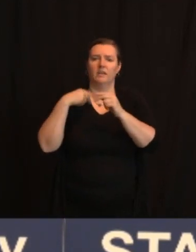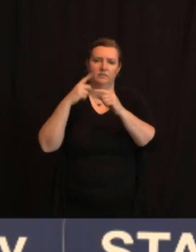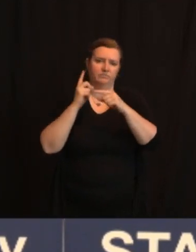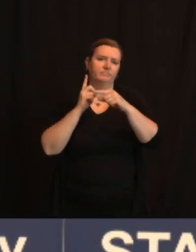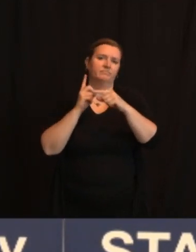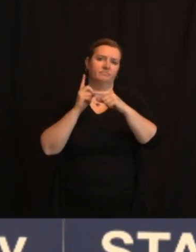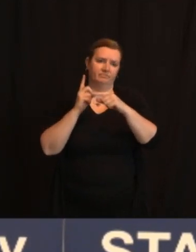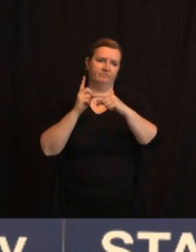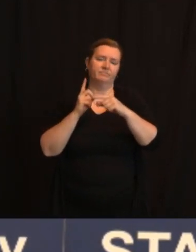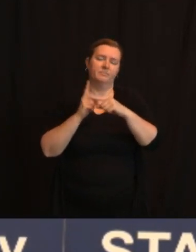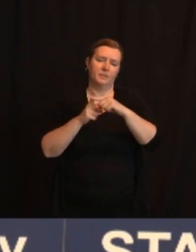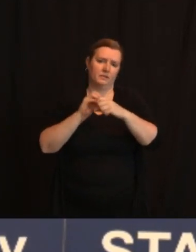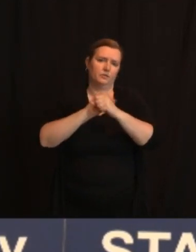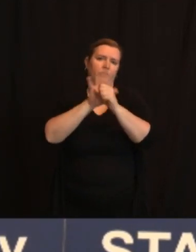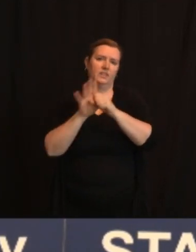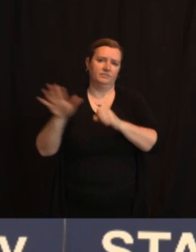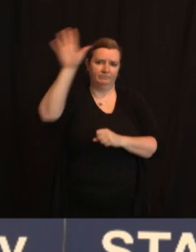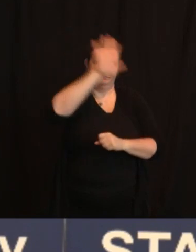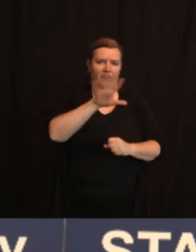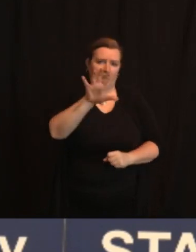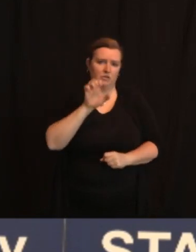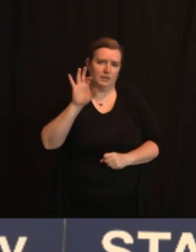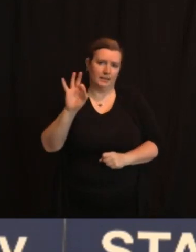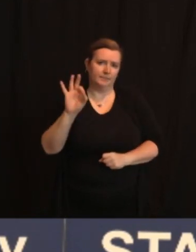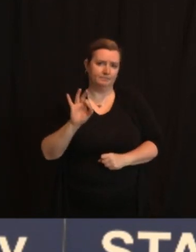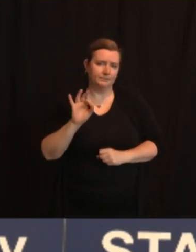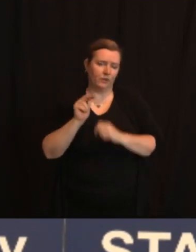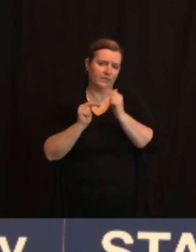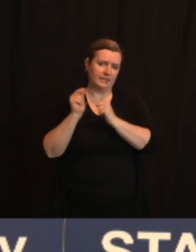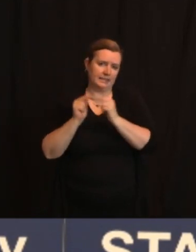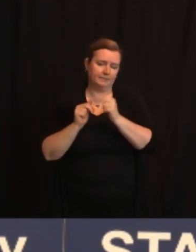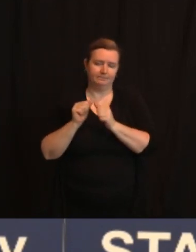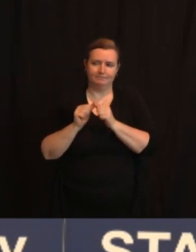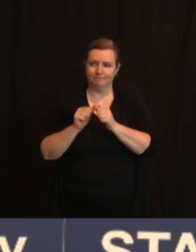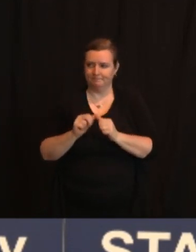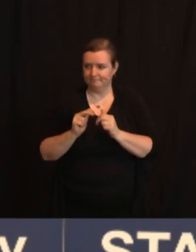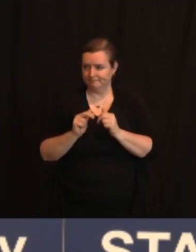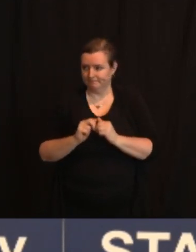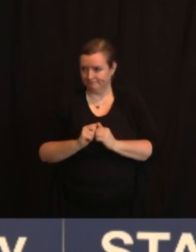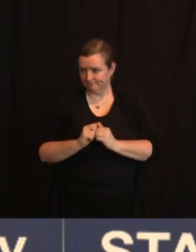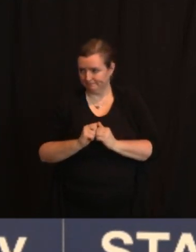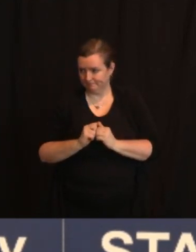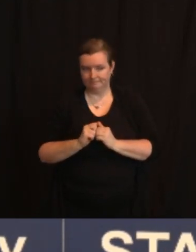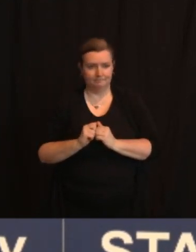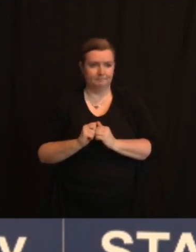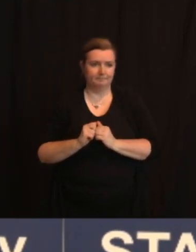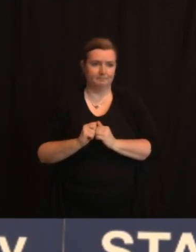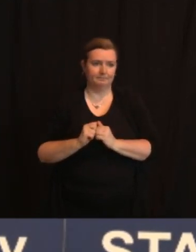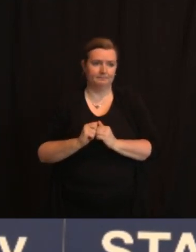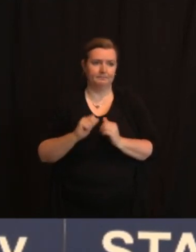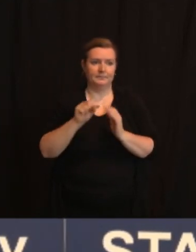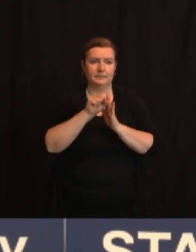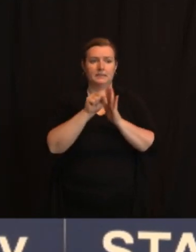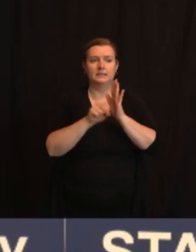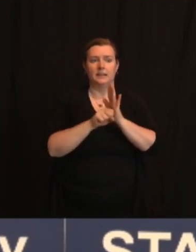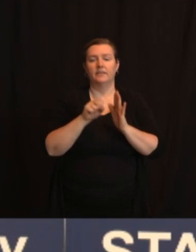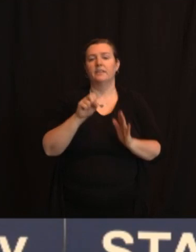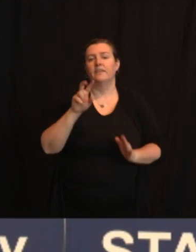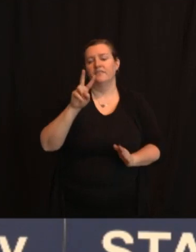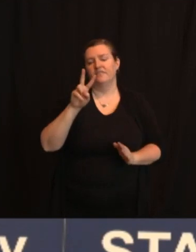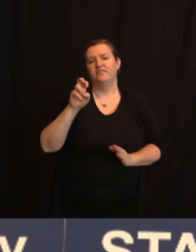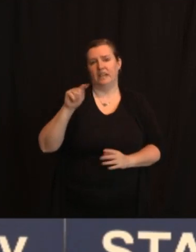with COVID-19 cases. At the state veterans' homes, among a census of